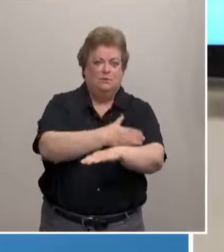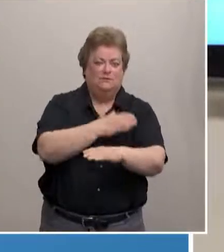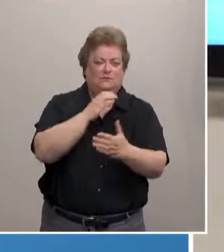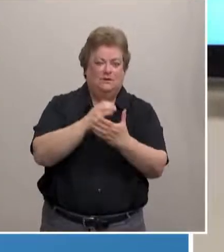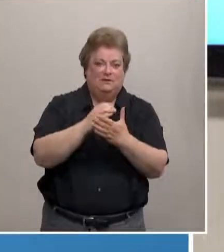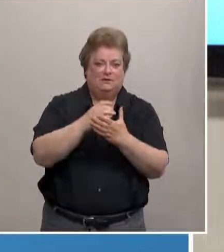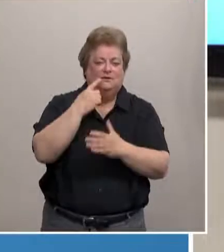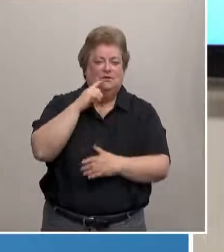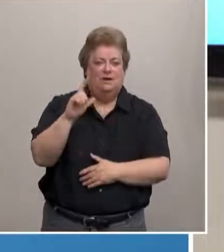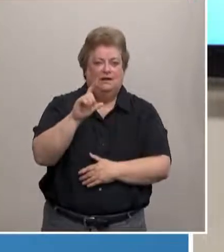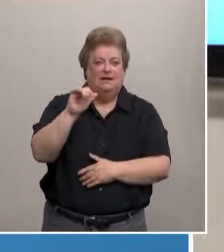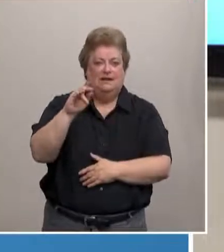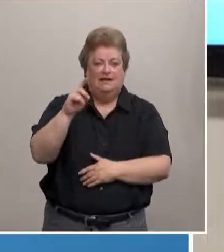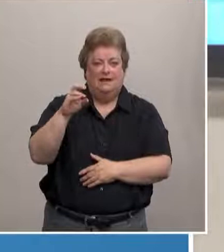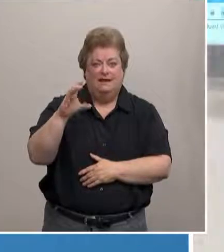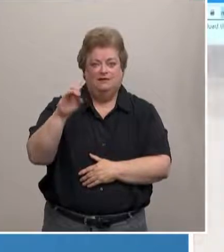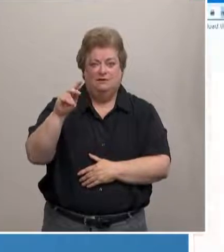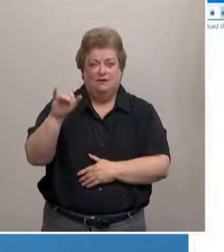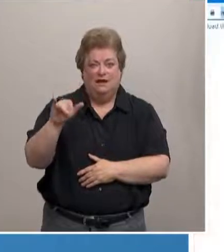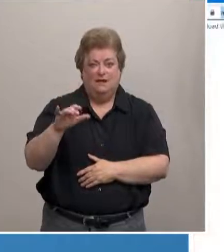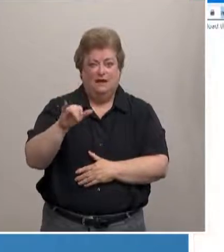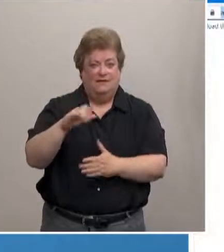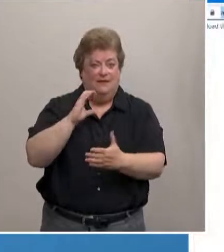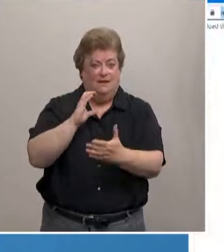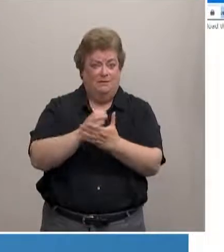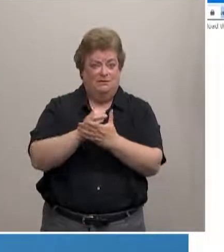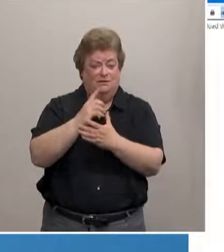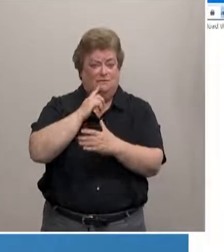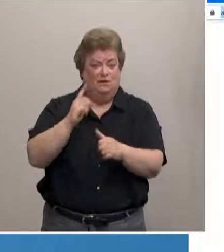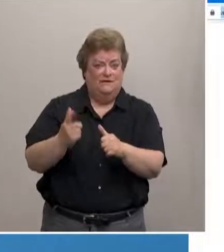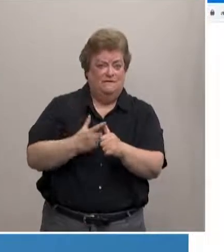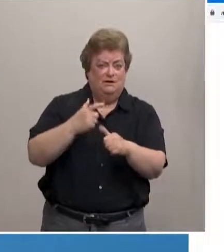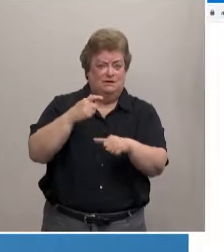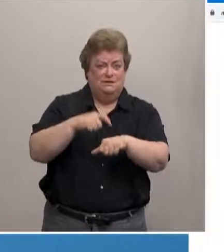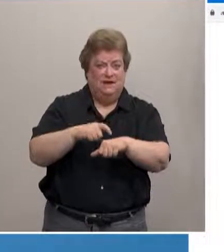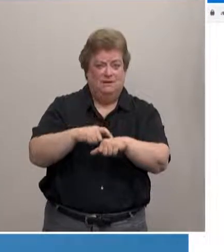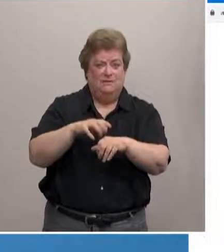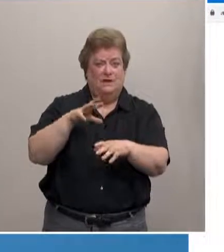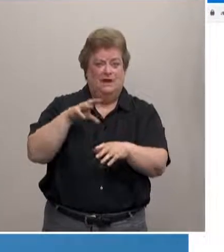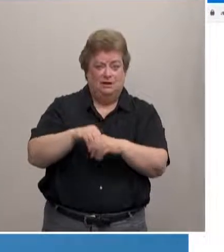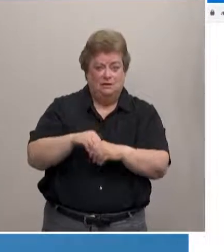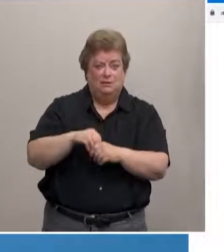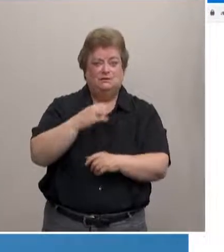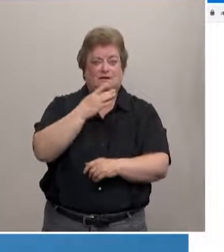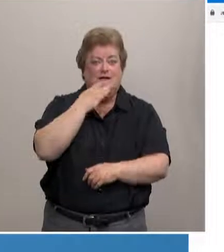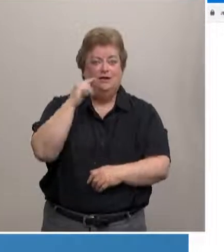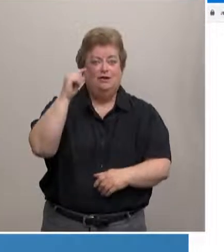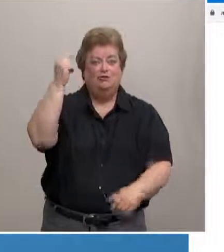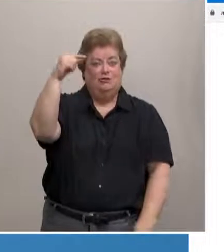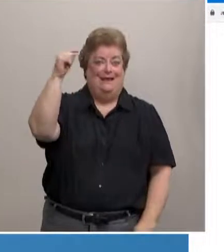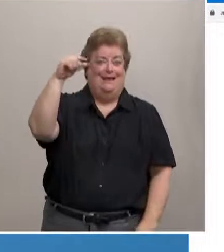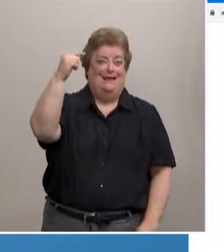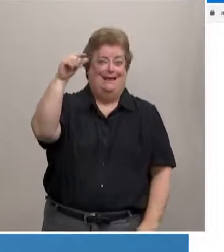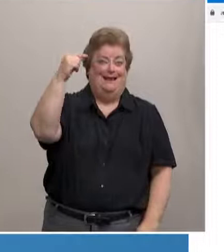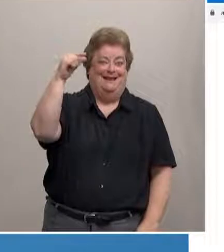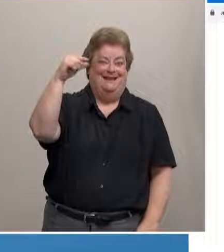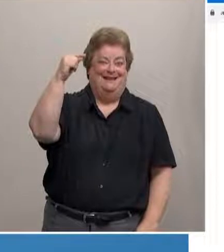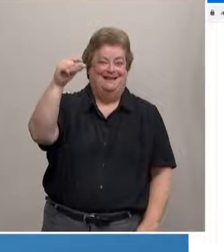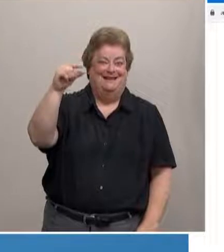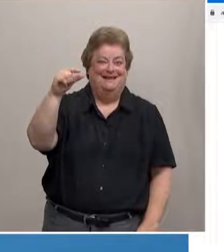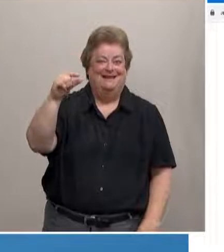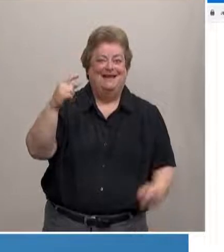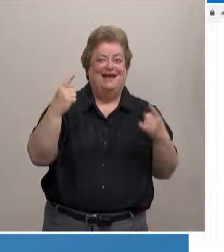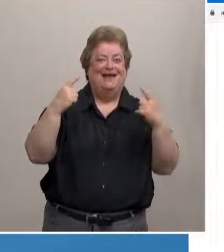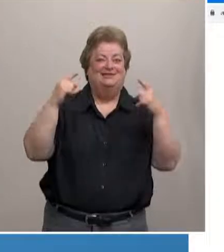Lincoln and Lancaster County, and that picture for the first time includes the color green. Achieving